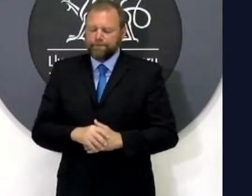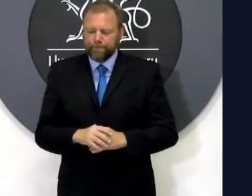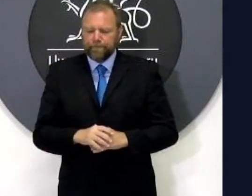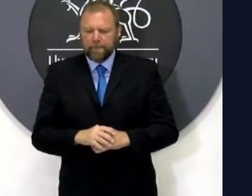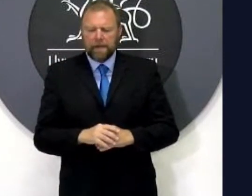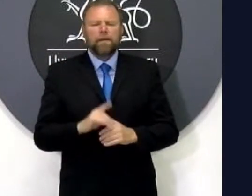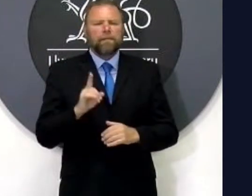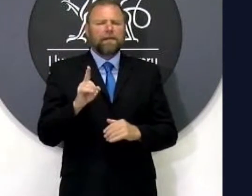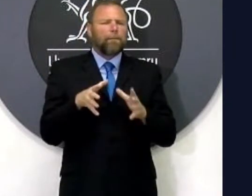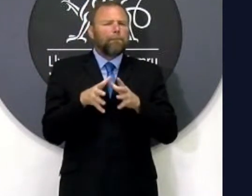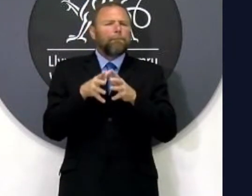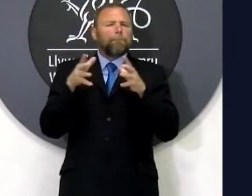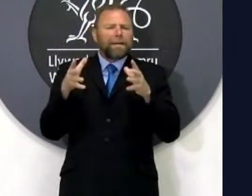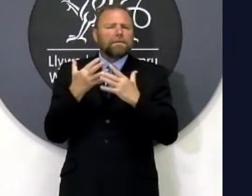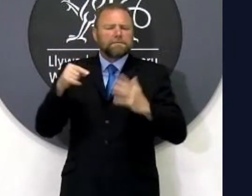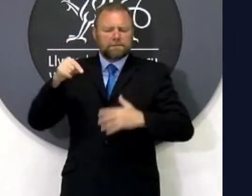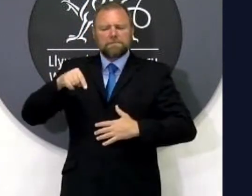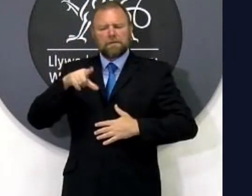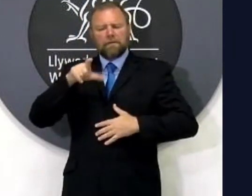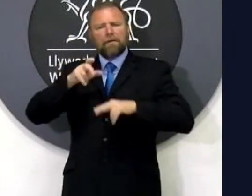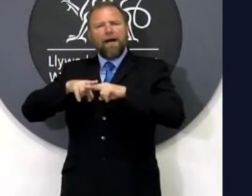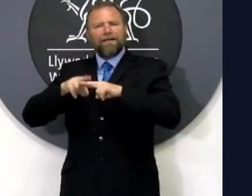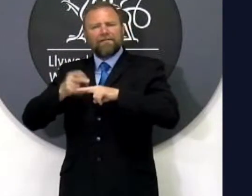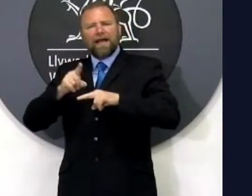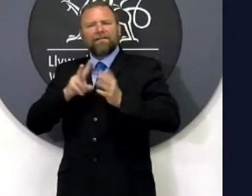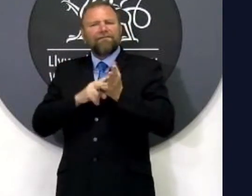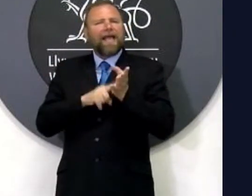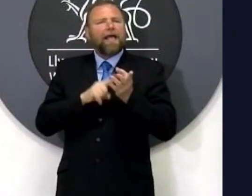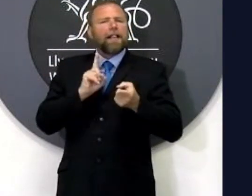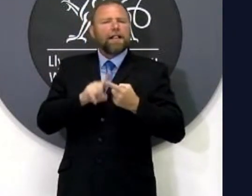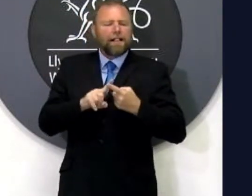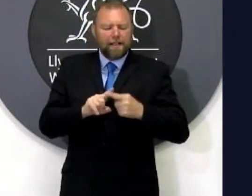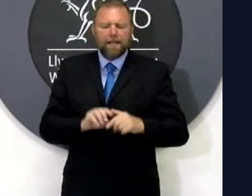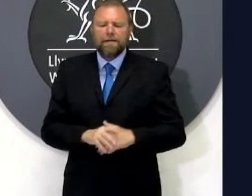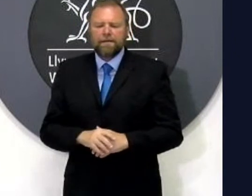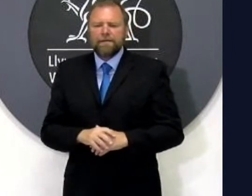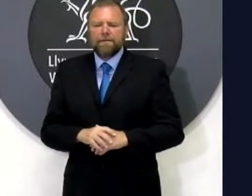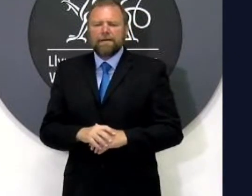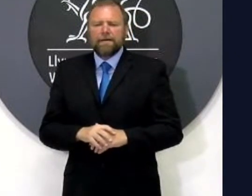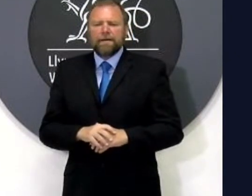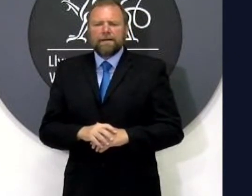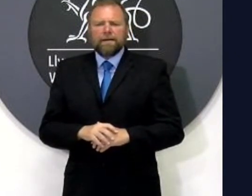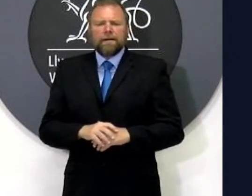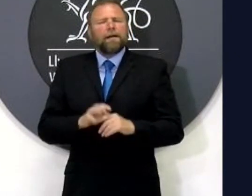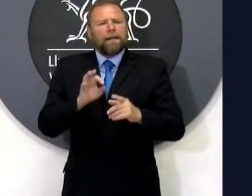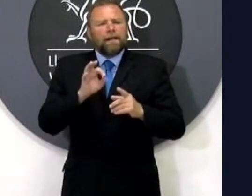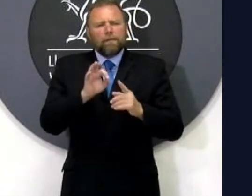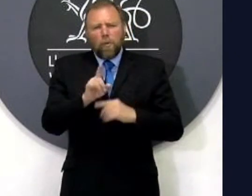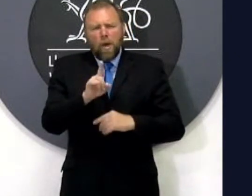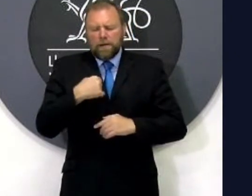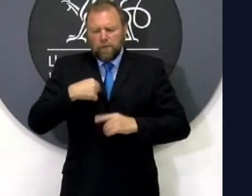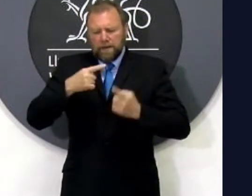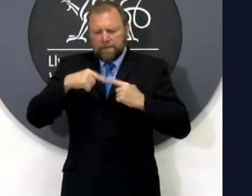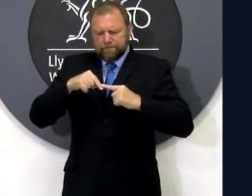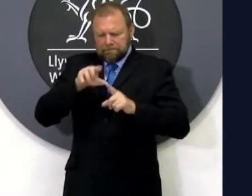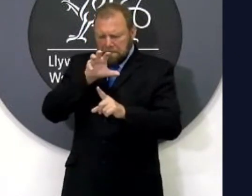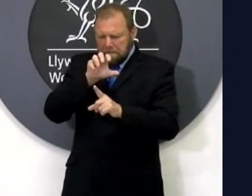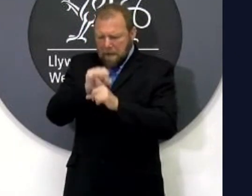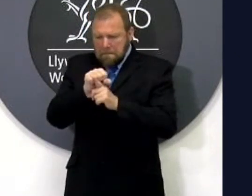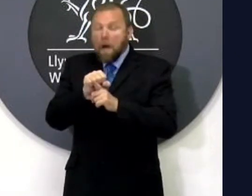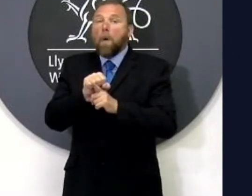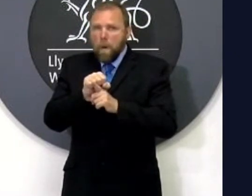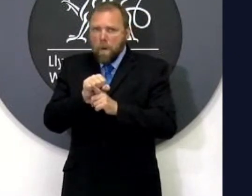The biggest number is in Cardiff and Vale. The important thing is that these are, in Wales, all traceable back to a point of